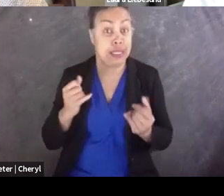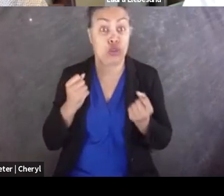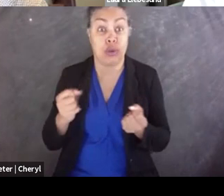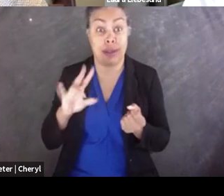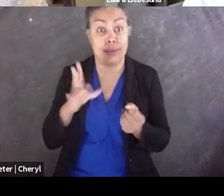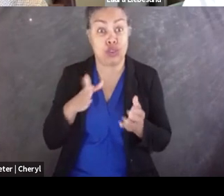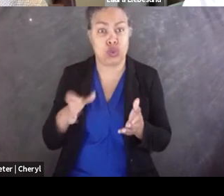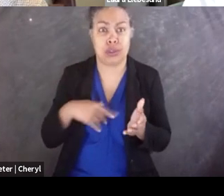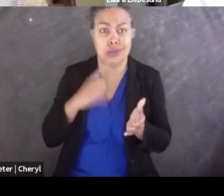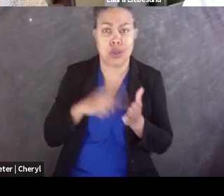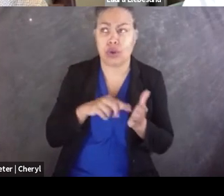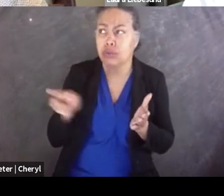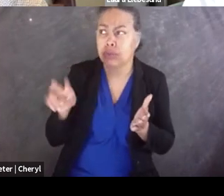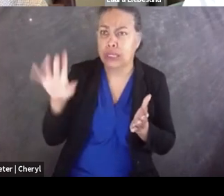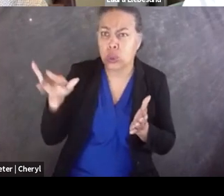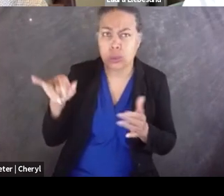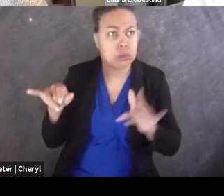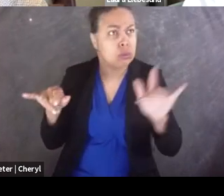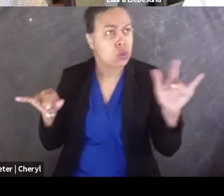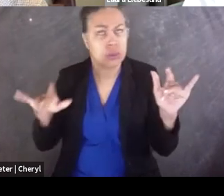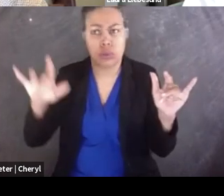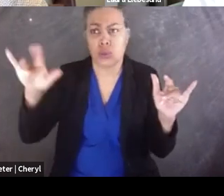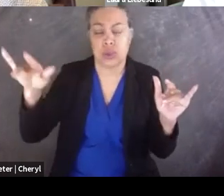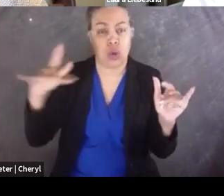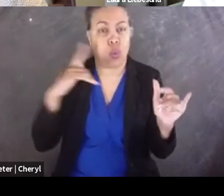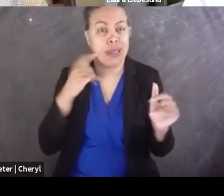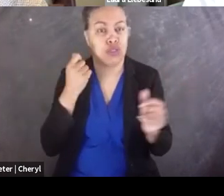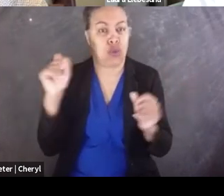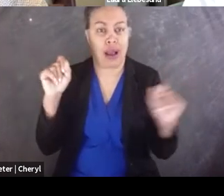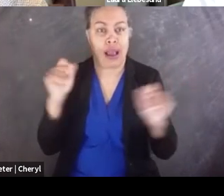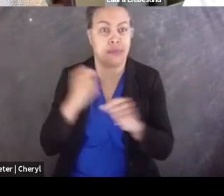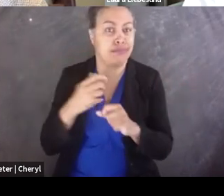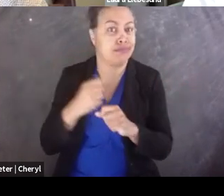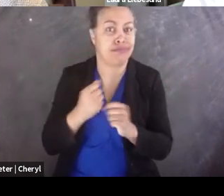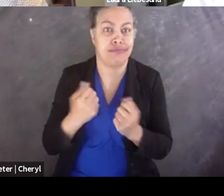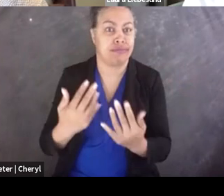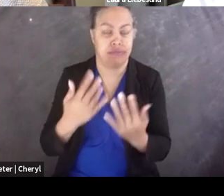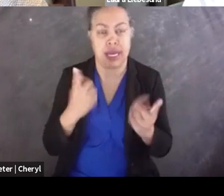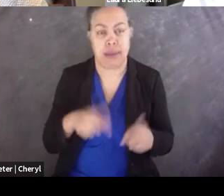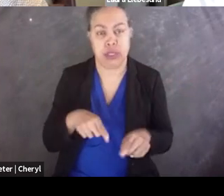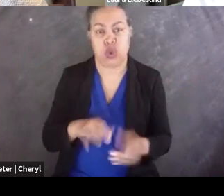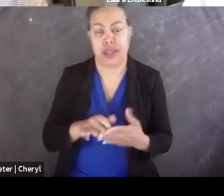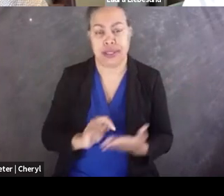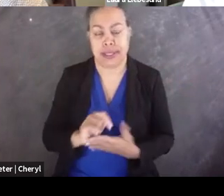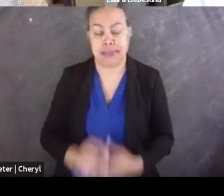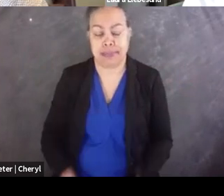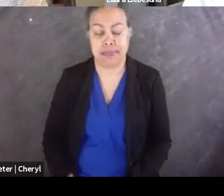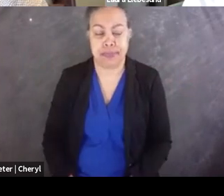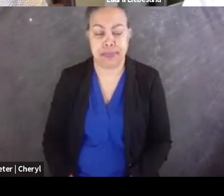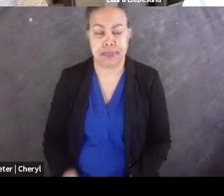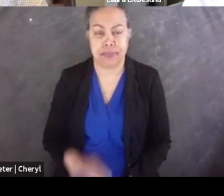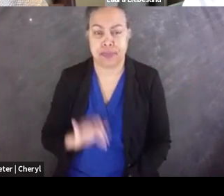Street that were the result of the rioting that took place following the assassination of Dr. Martin Luther King Jr. in April